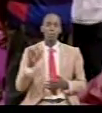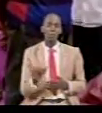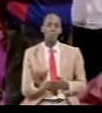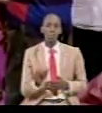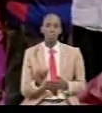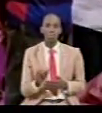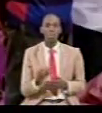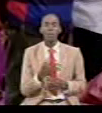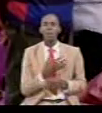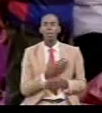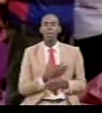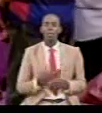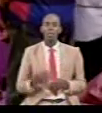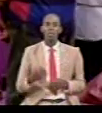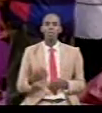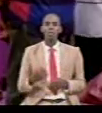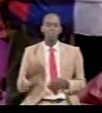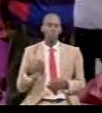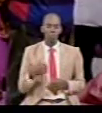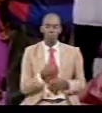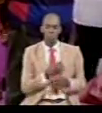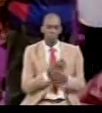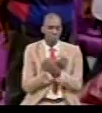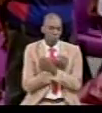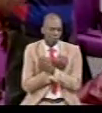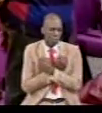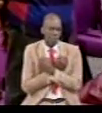and we love honestly.